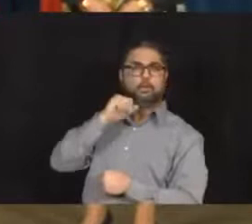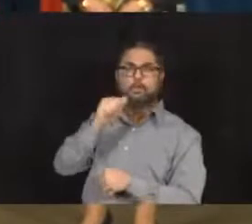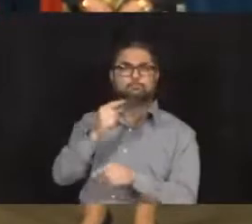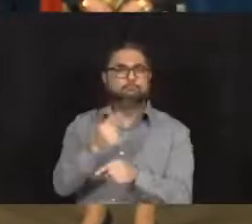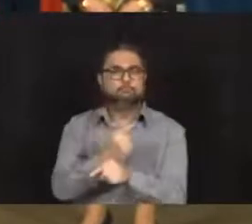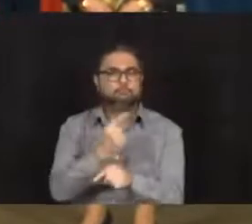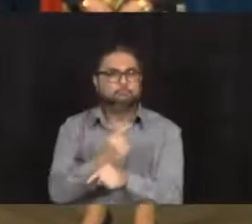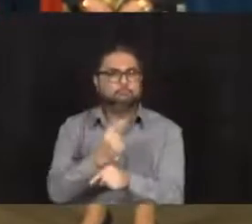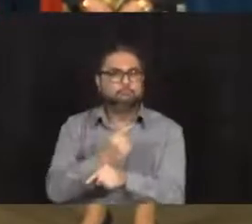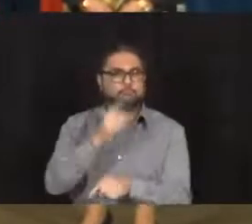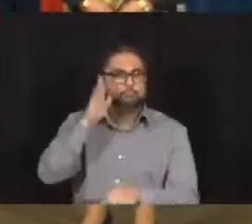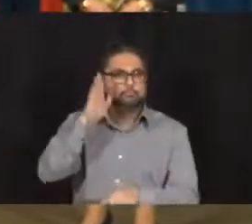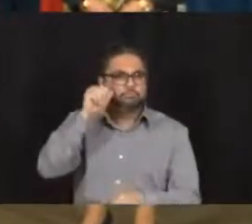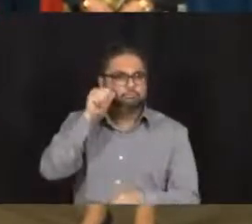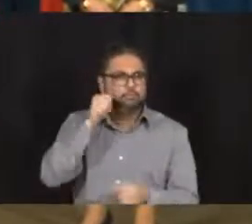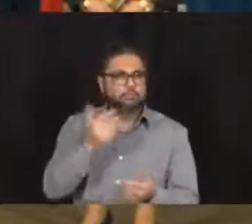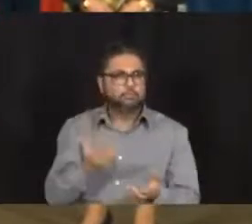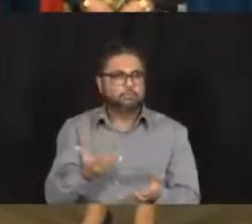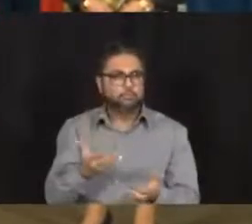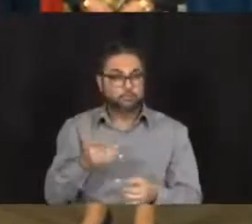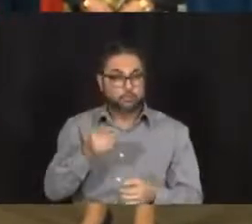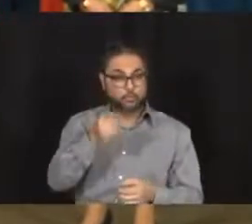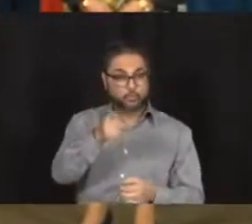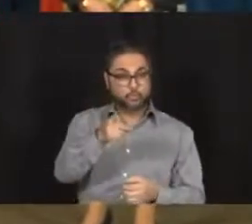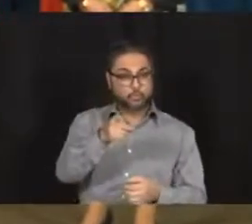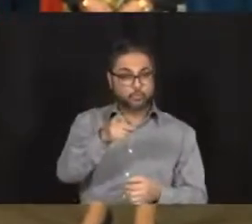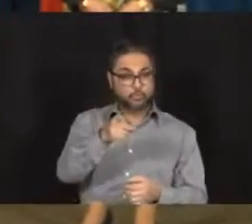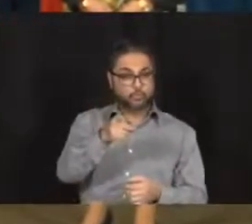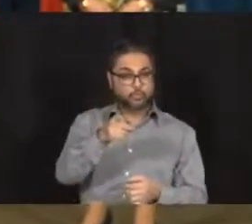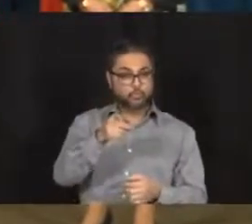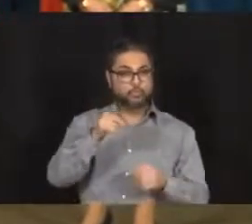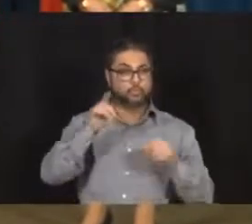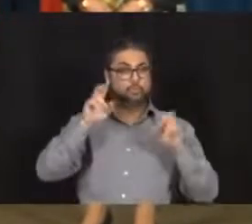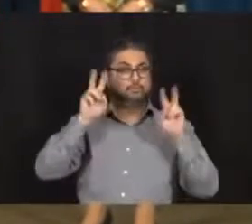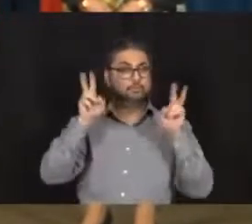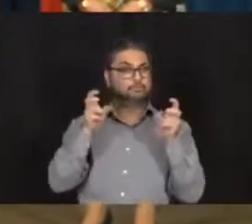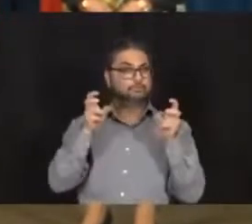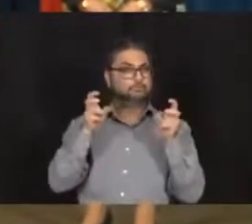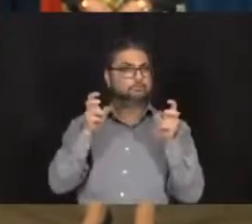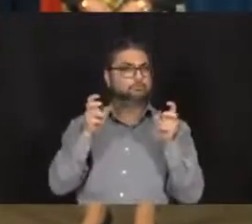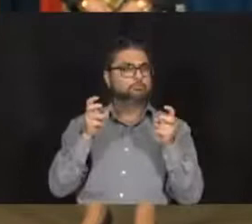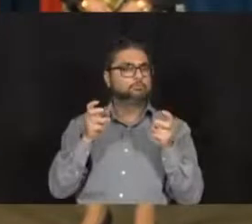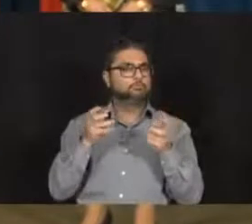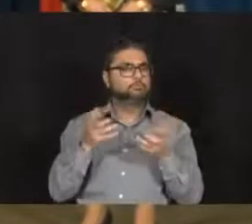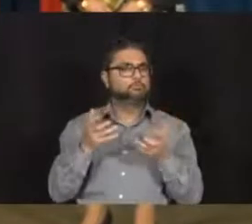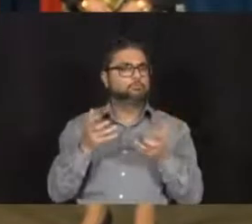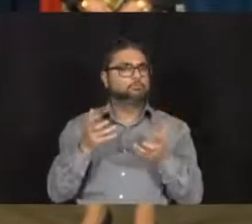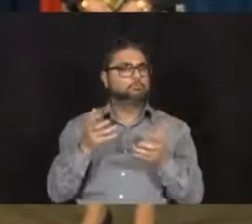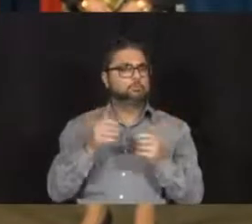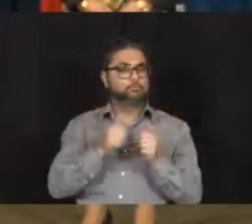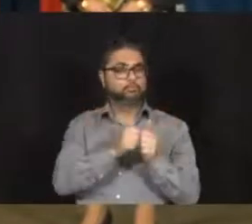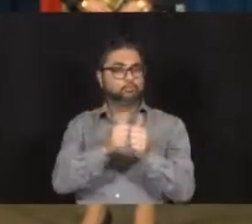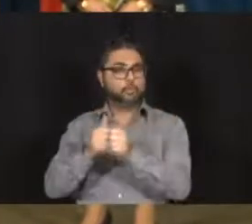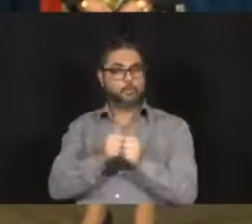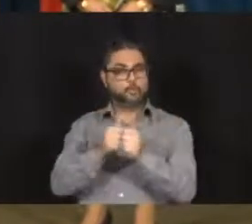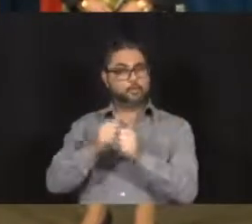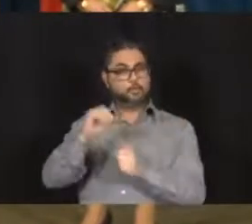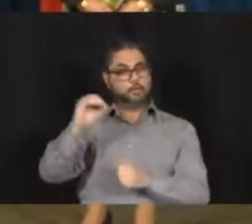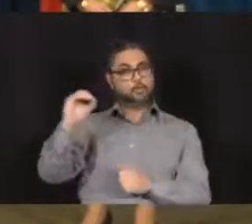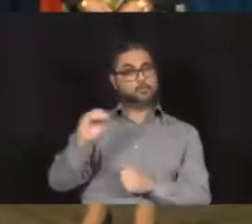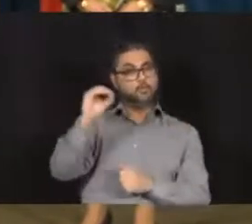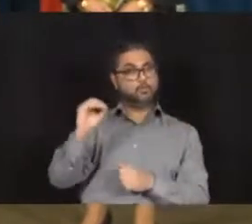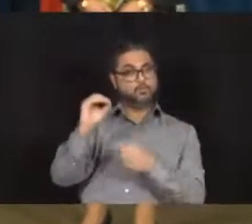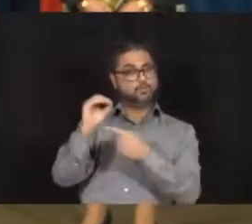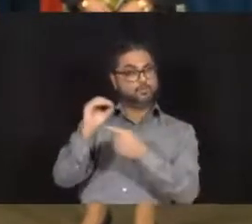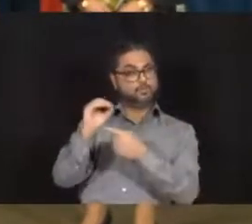faulty or bogus submissions through Together Ontario? I know that in my email every day, I'm getting people trying to sell me